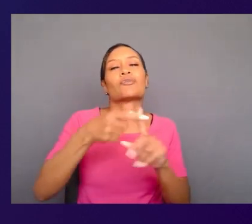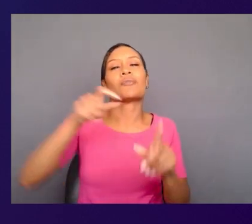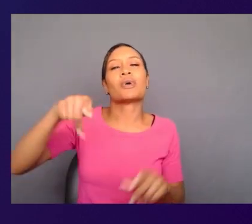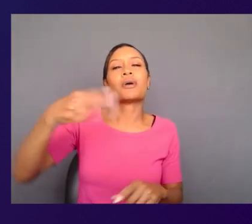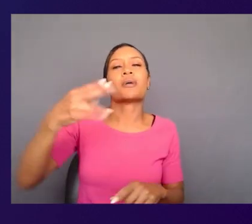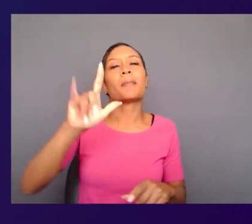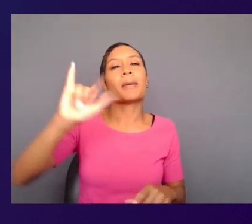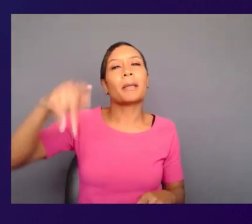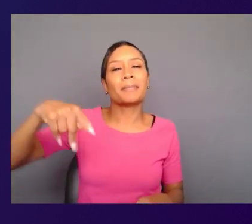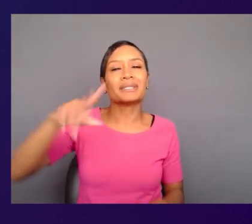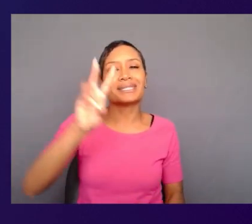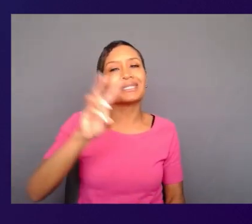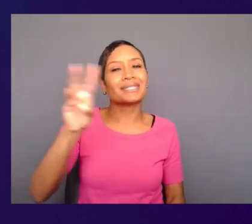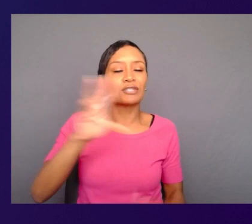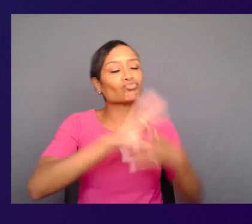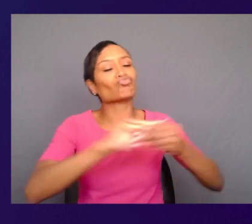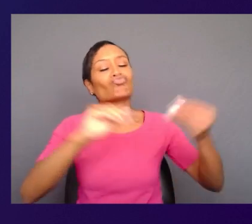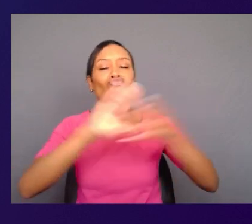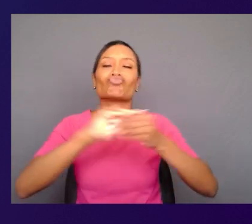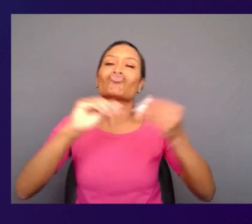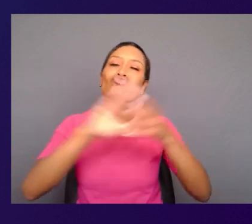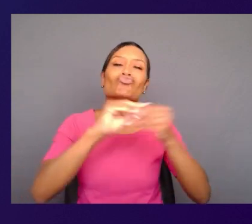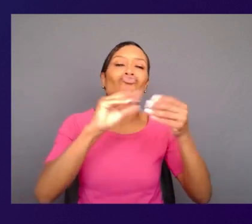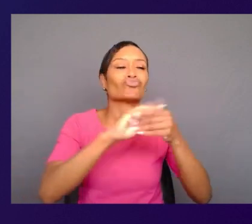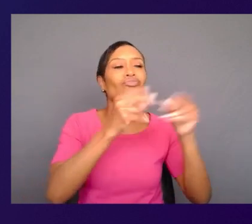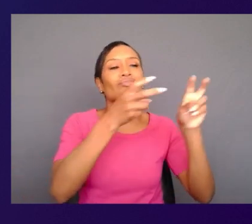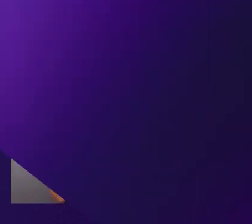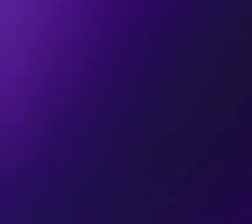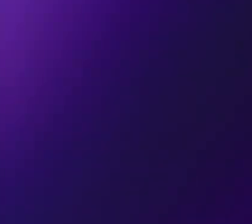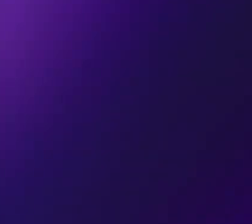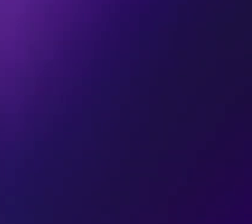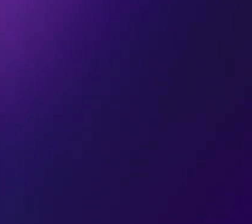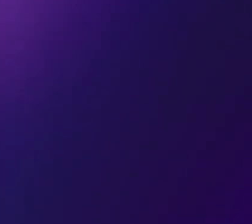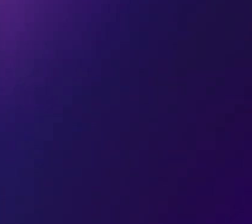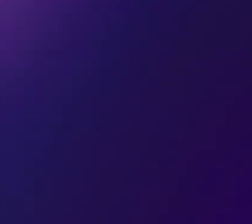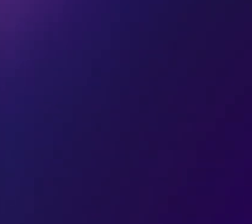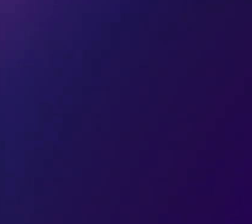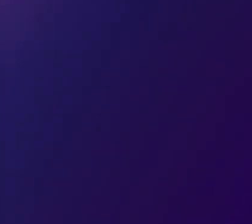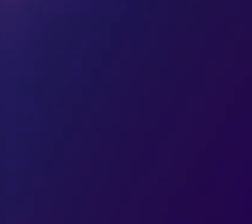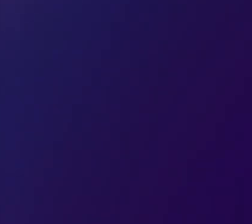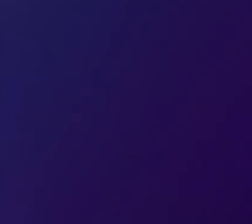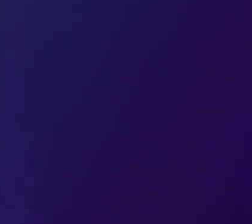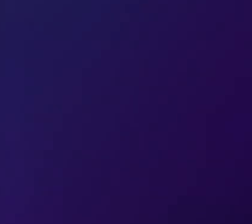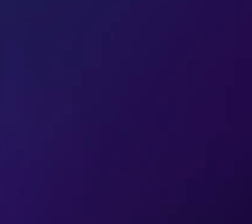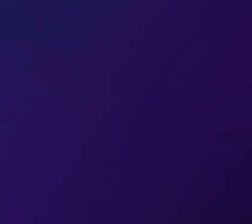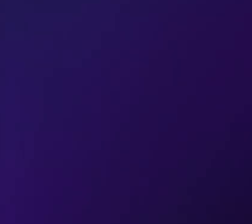talk a little bit about their journey migrating to Amazon FSx for NetApp ONTAP.